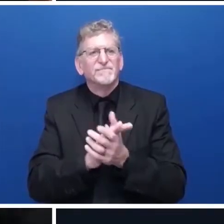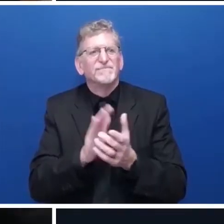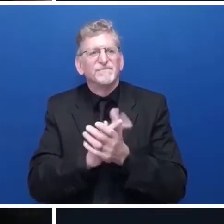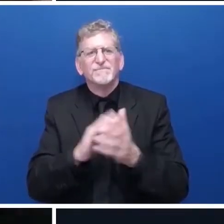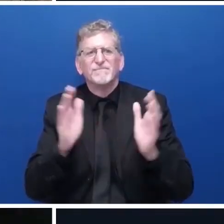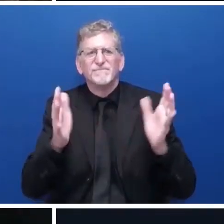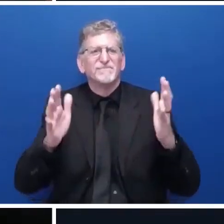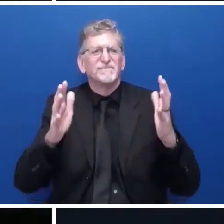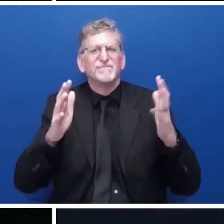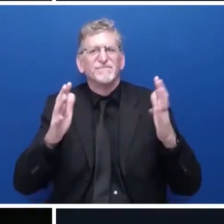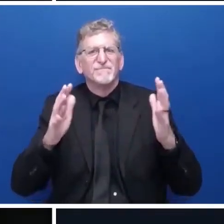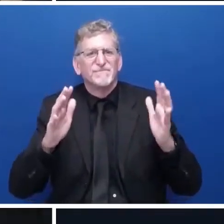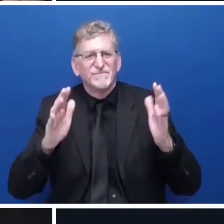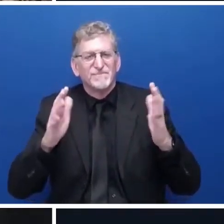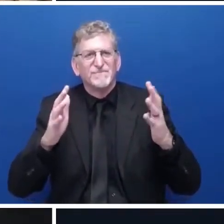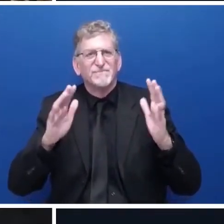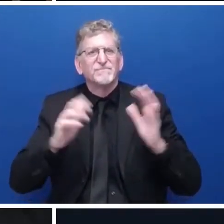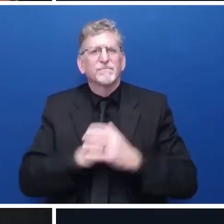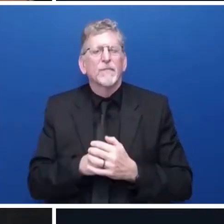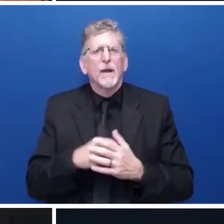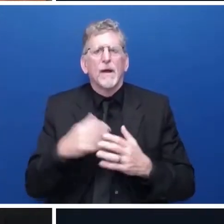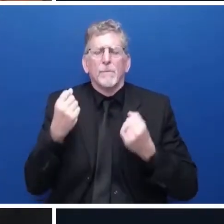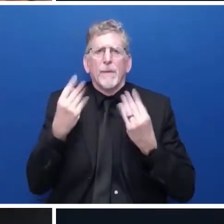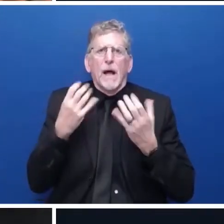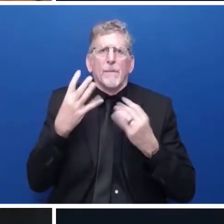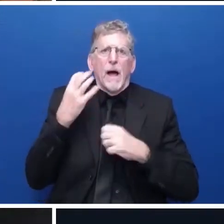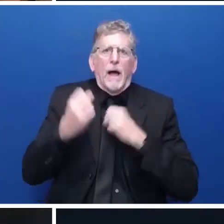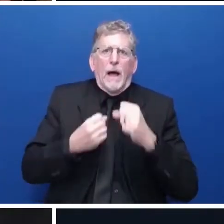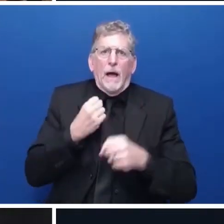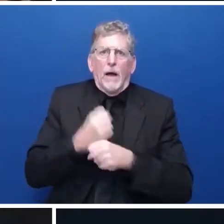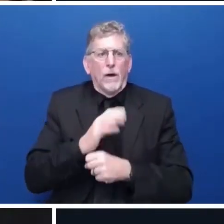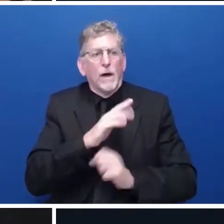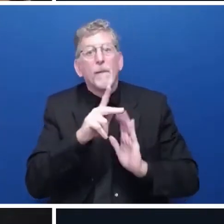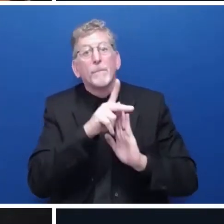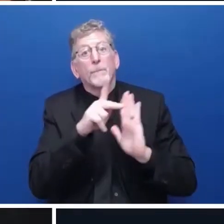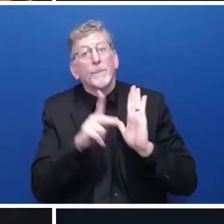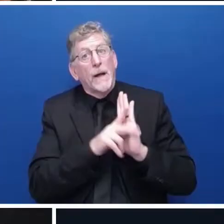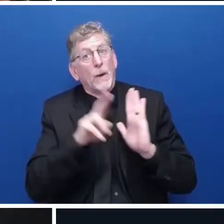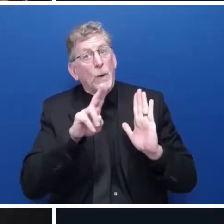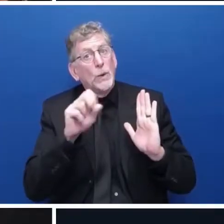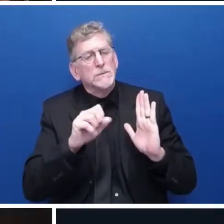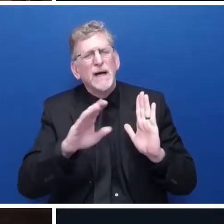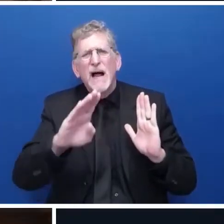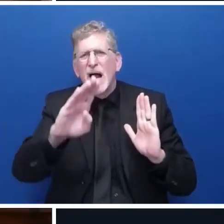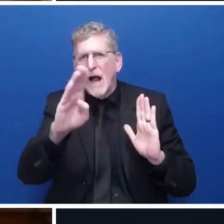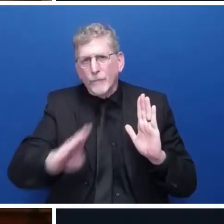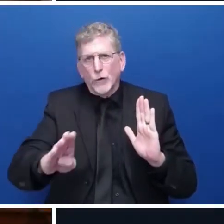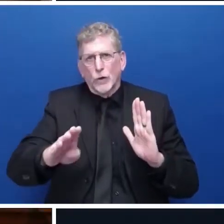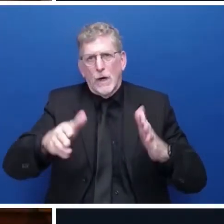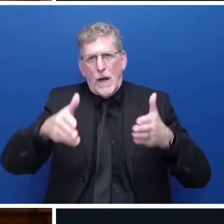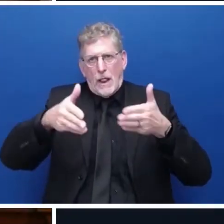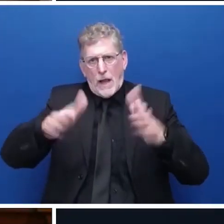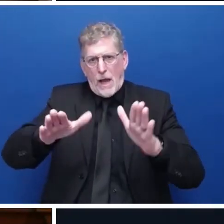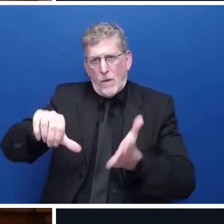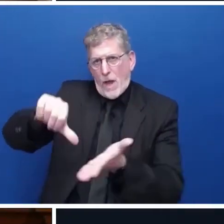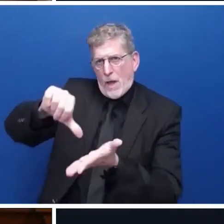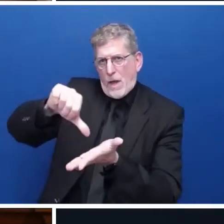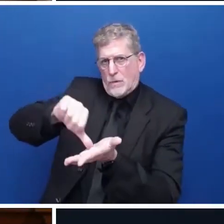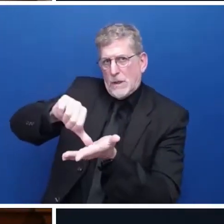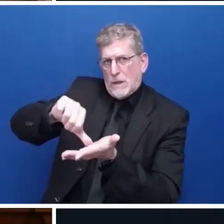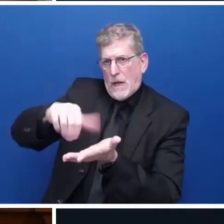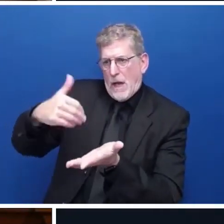For decades, it had been the policy of the United States never to allow Iran to obtain a nuclear weapon. Many